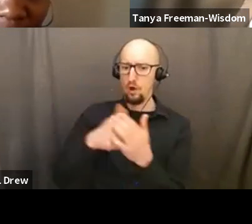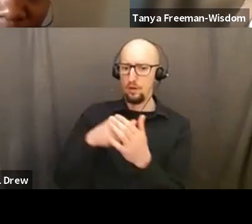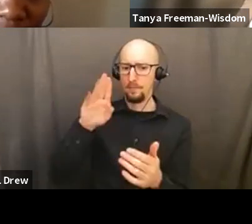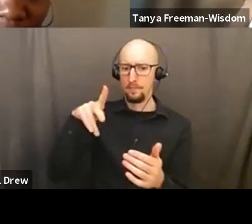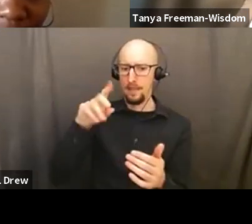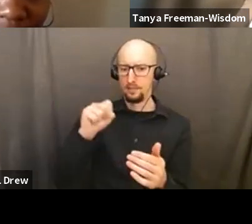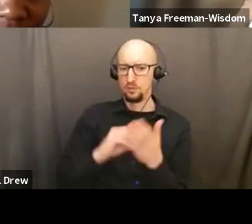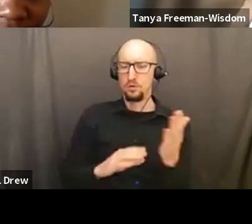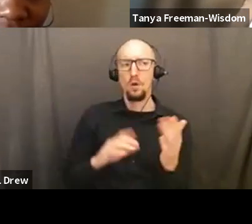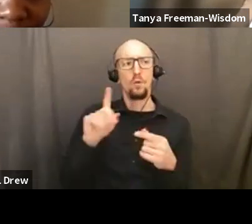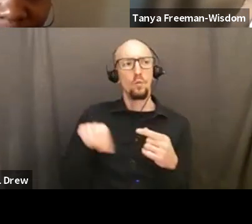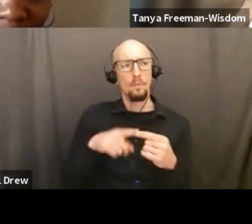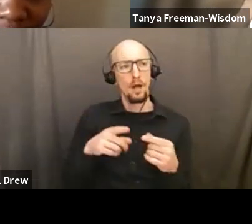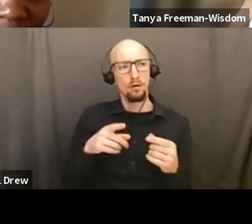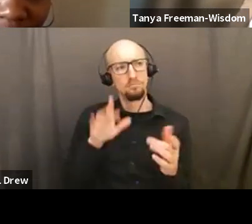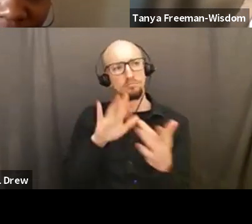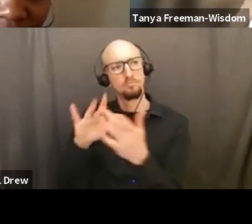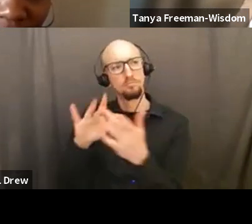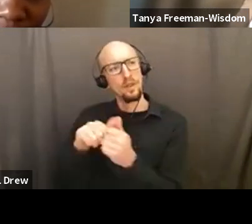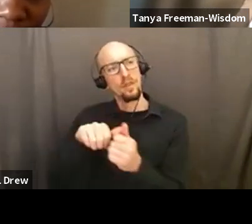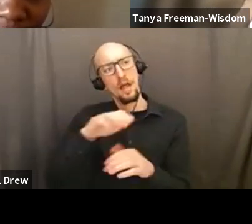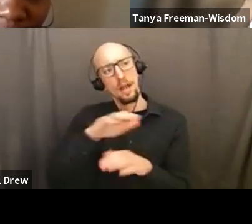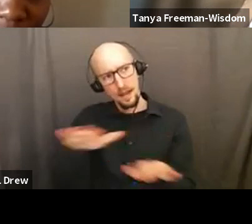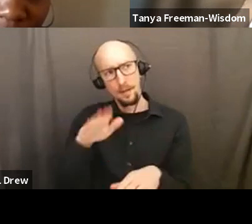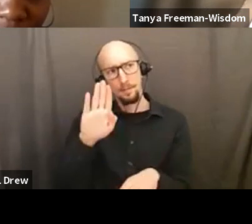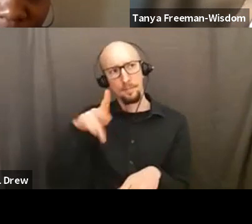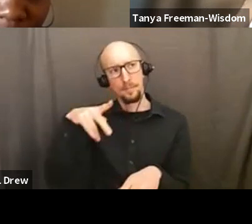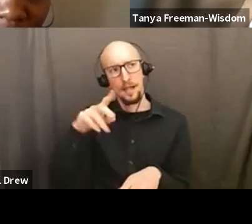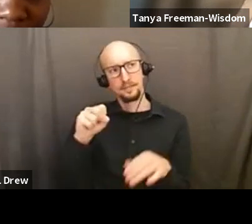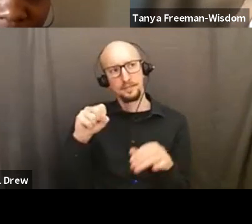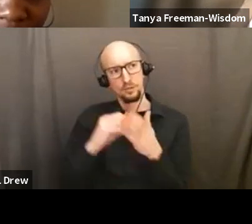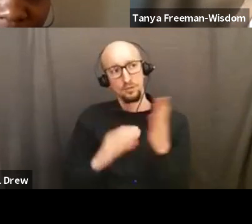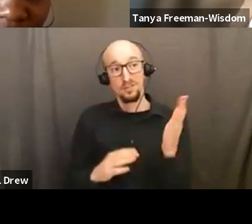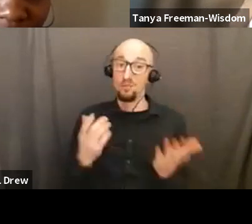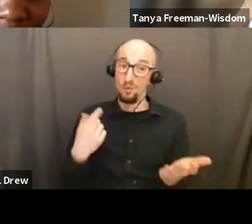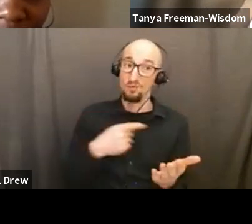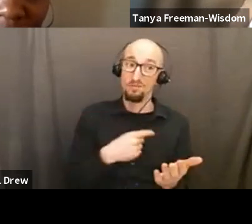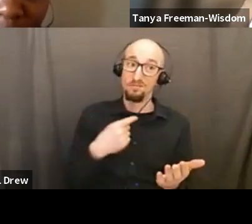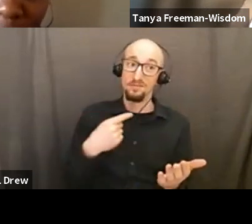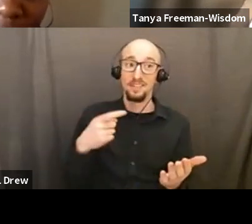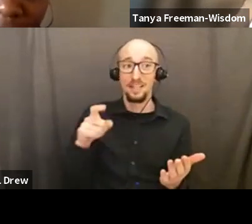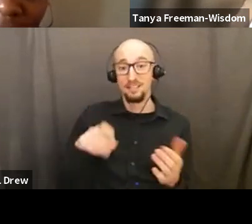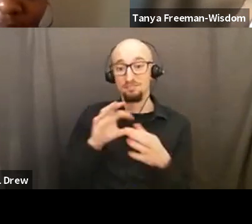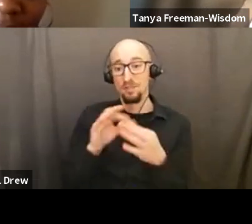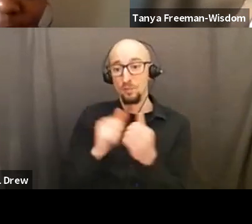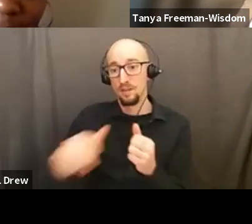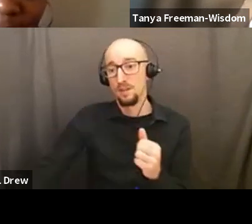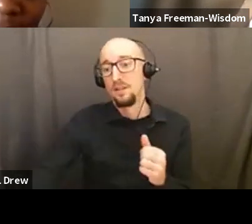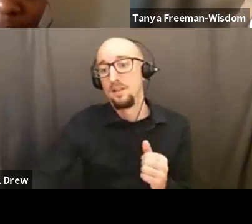students? Great question. We will need to work with the comms team to get the word out.